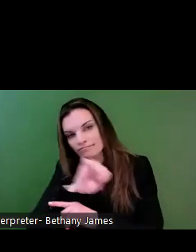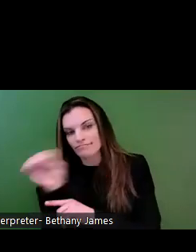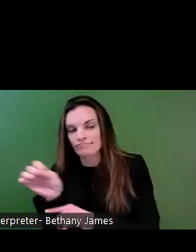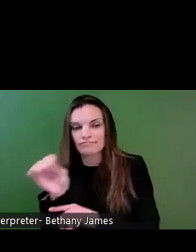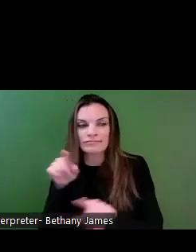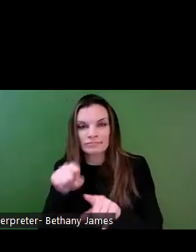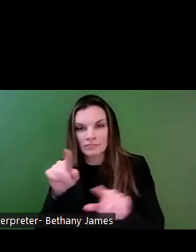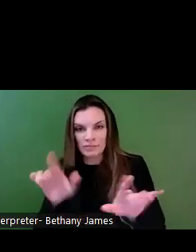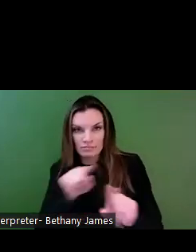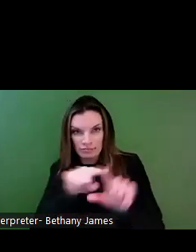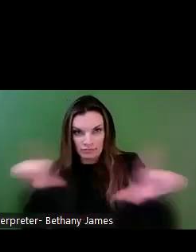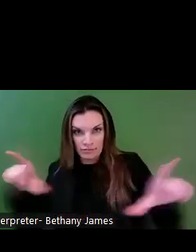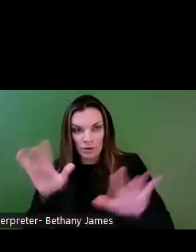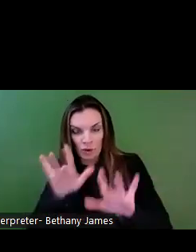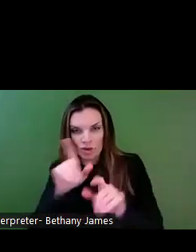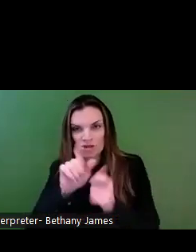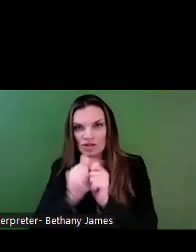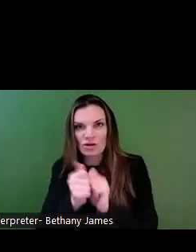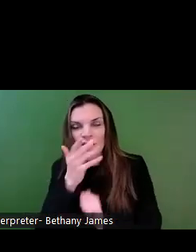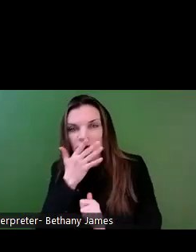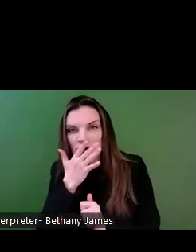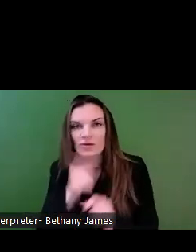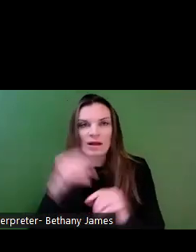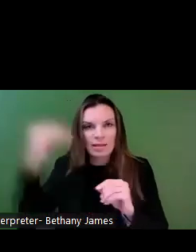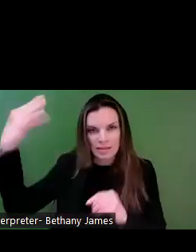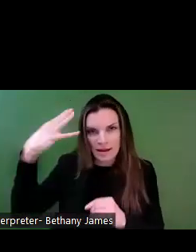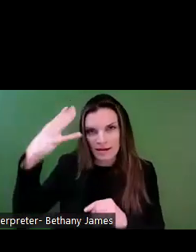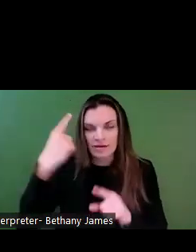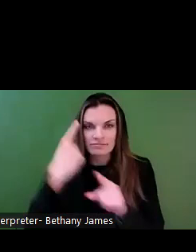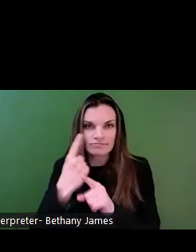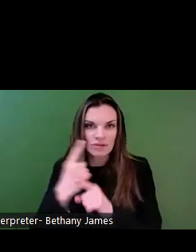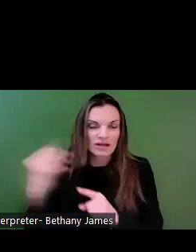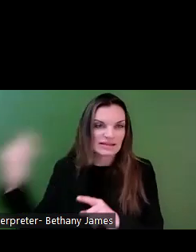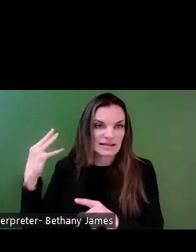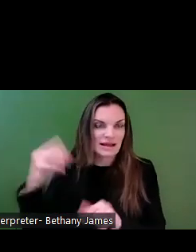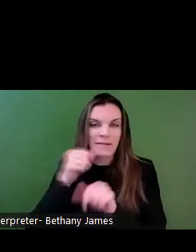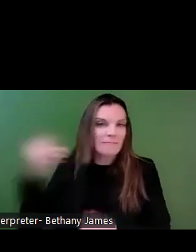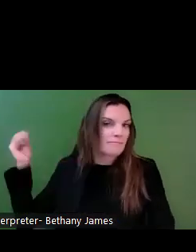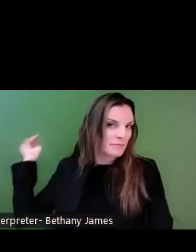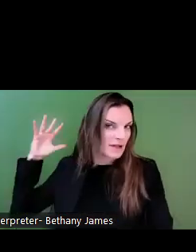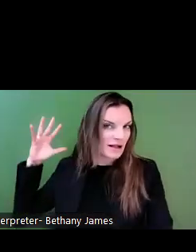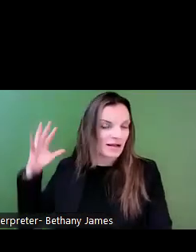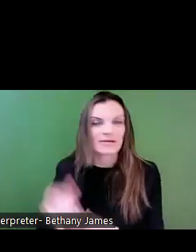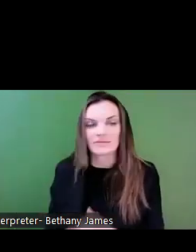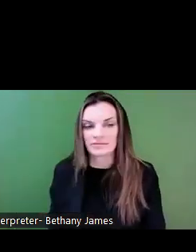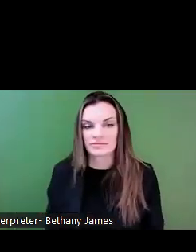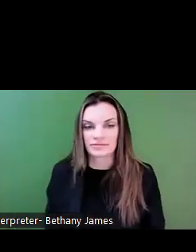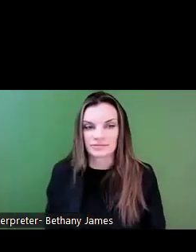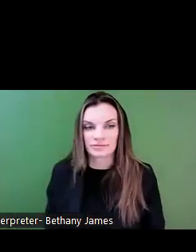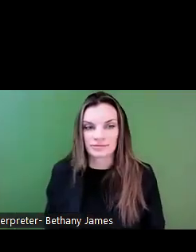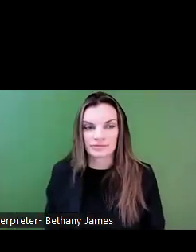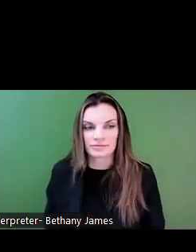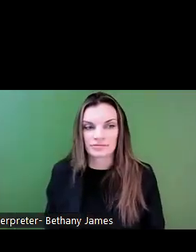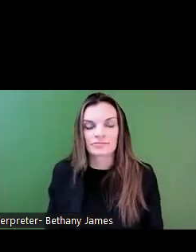on one's computer, making sure lighting is good, have it positioned to your side, not behind you, as this causes shadows. Using a